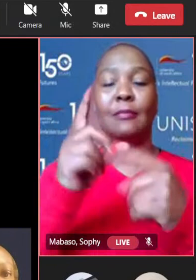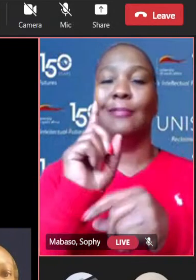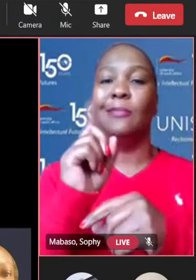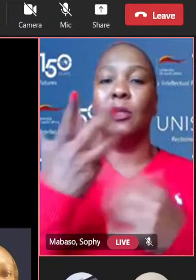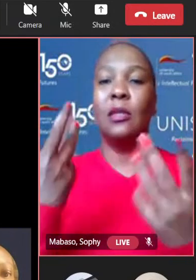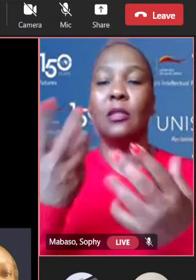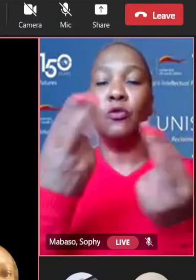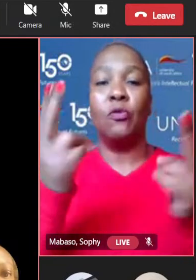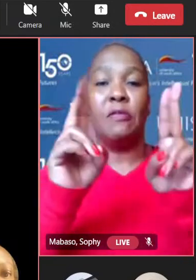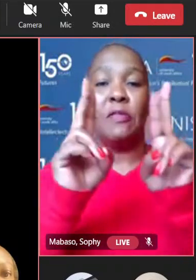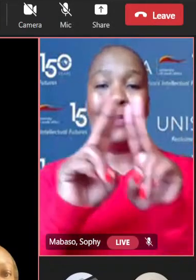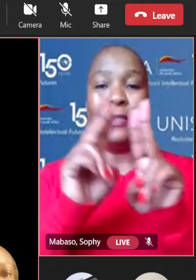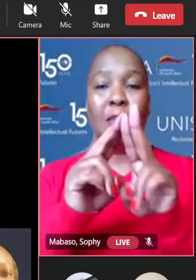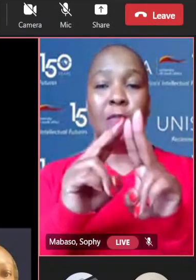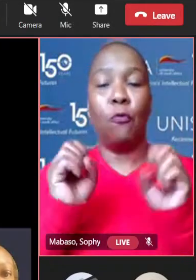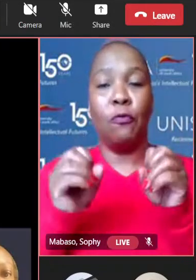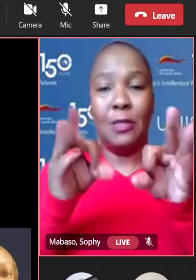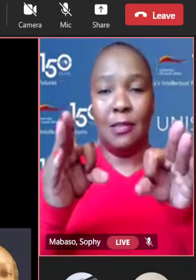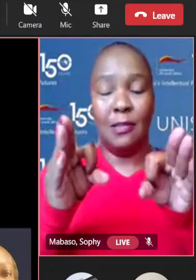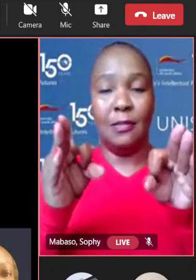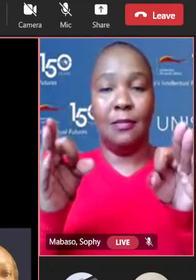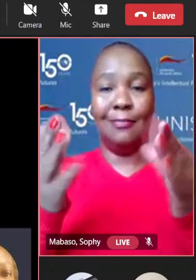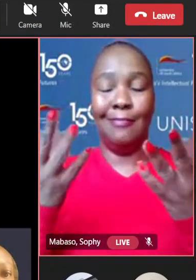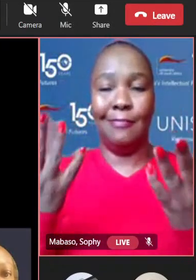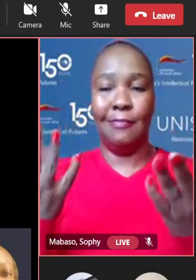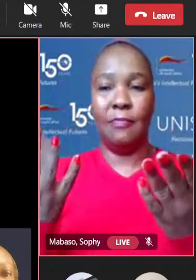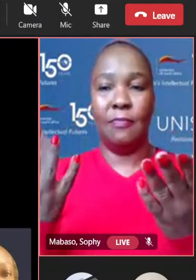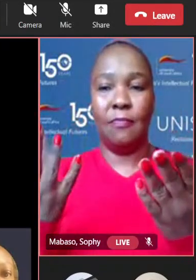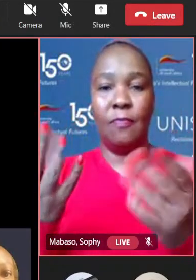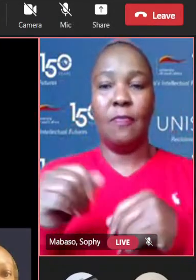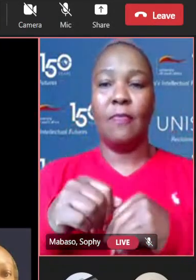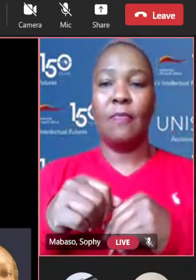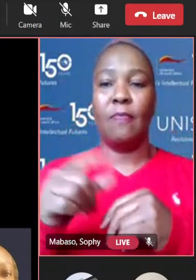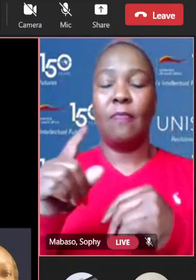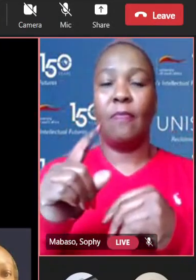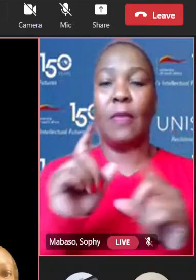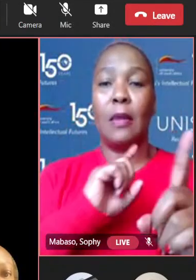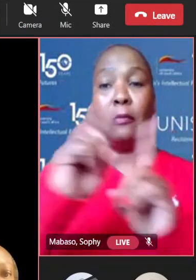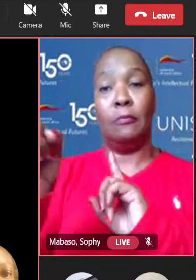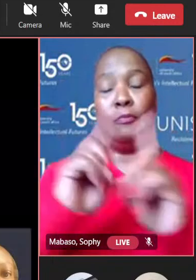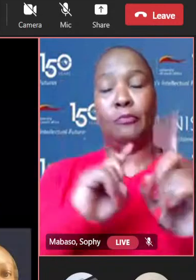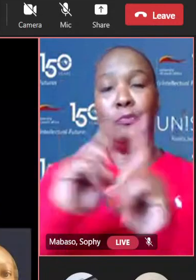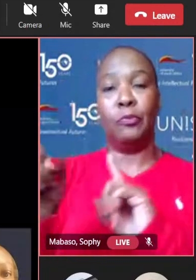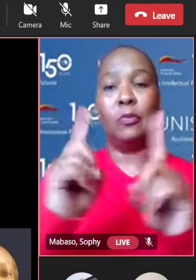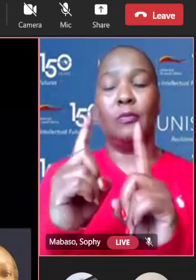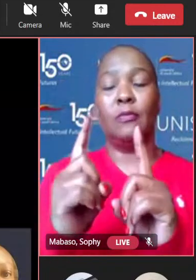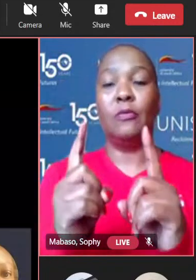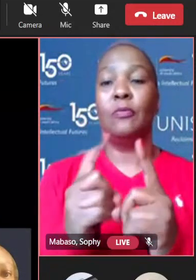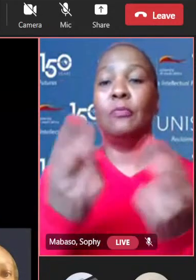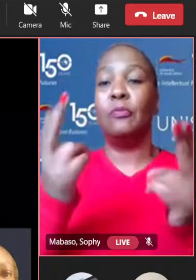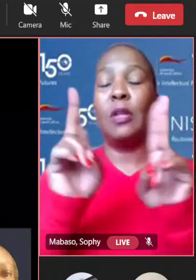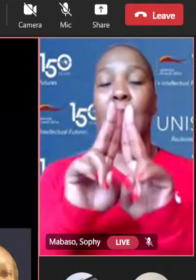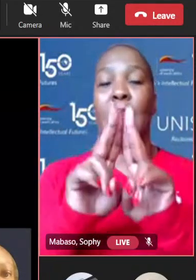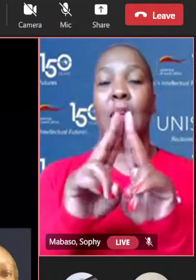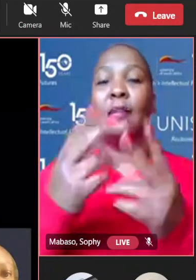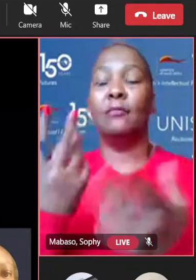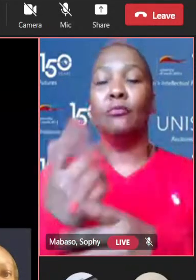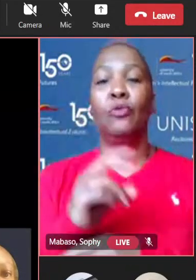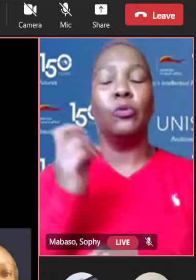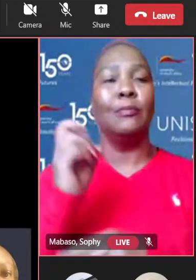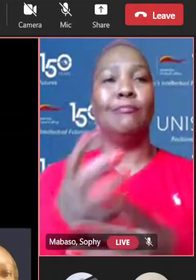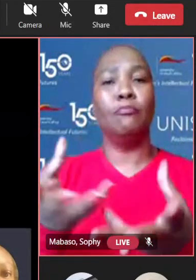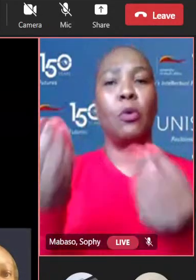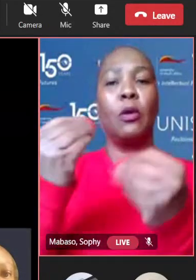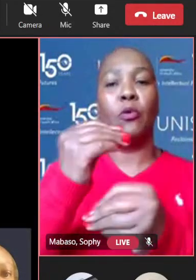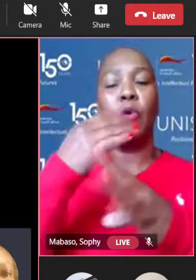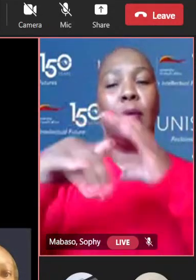university's official mode of correspondence. You will not get your email